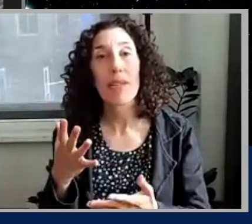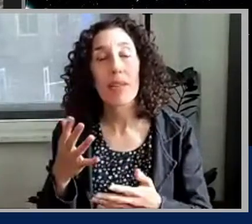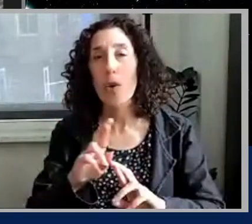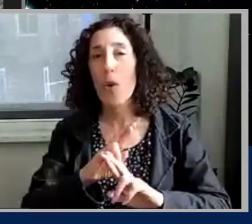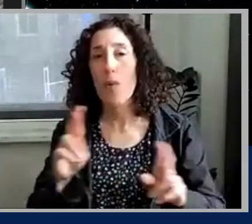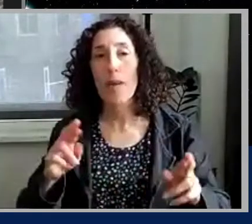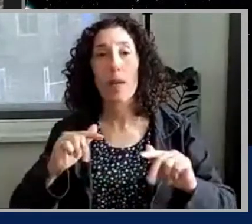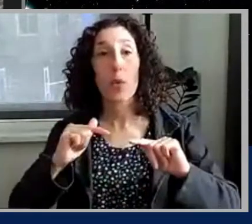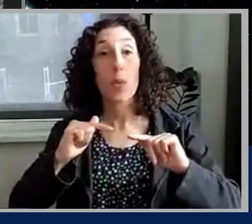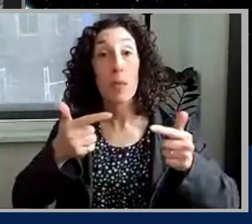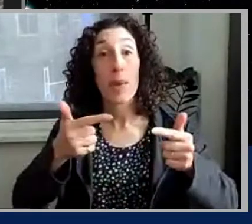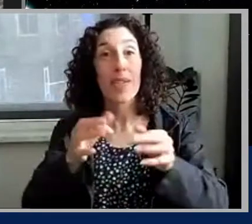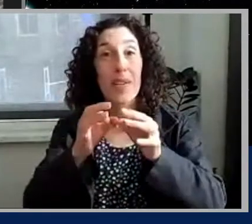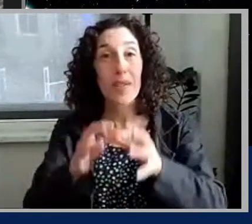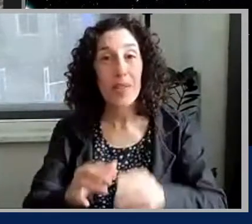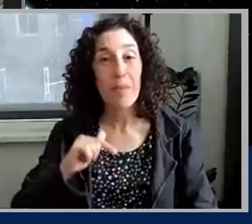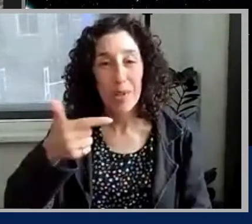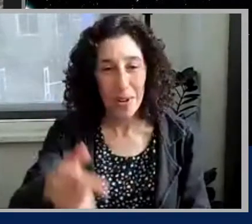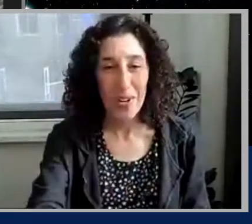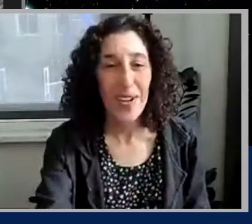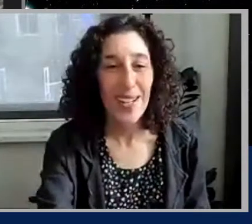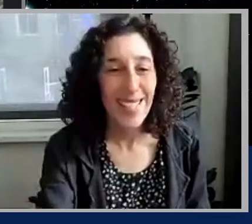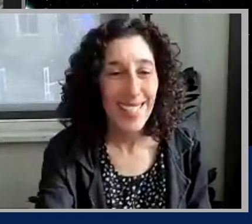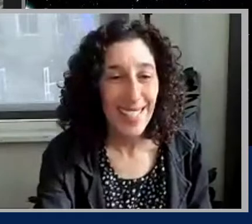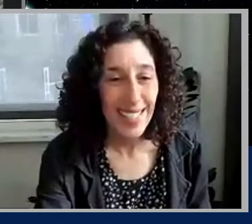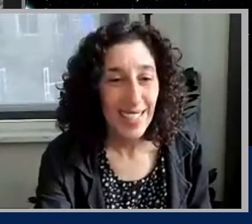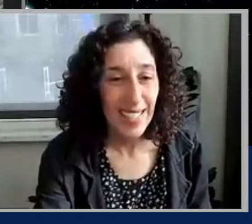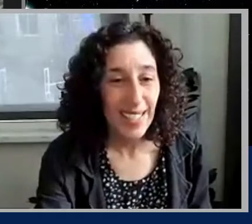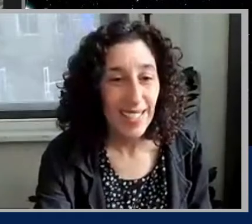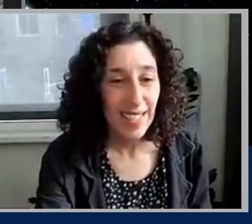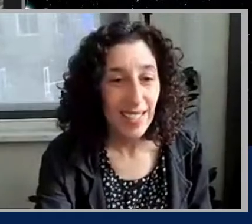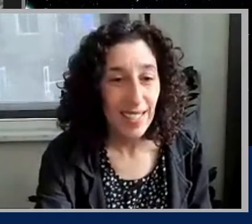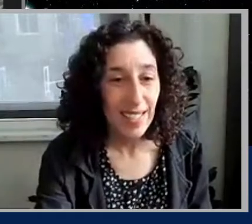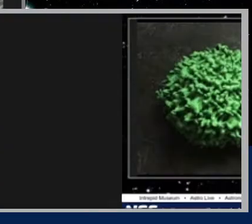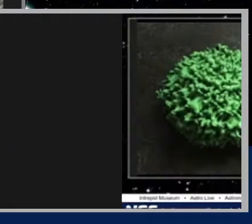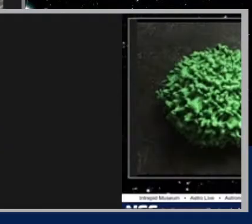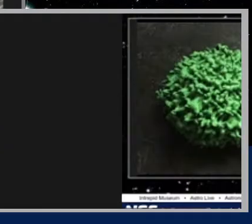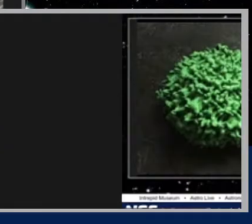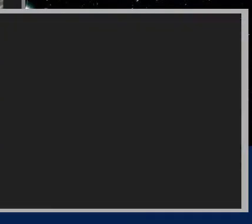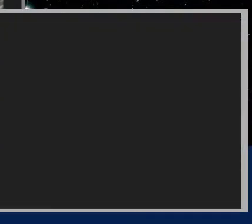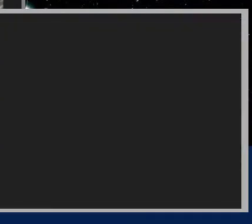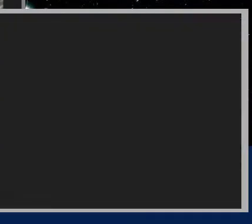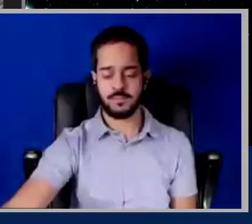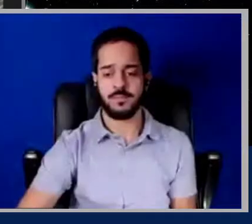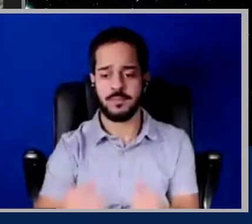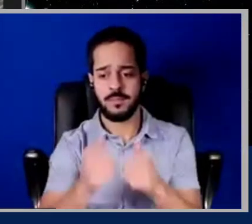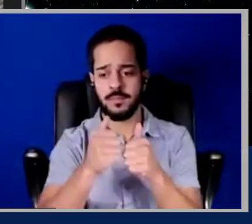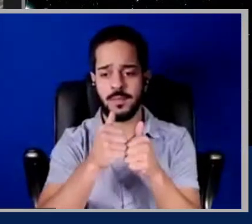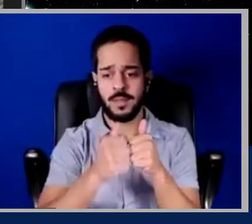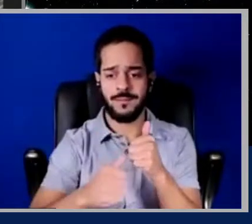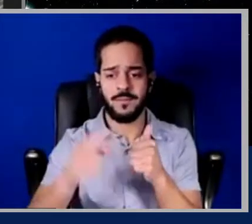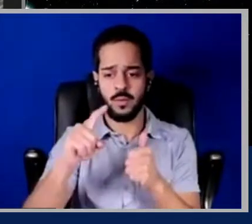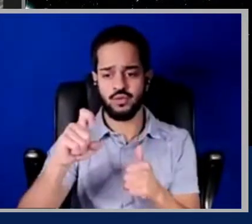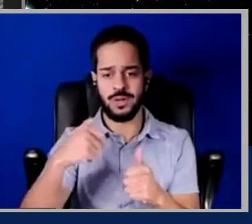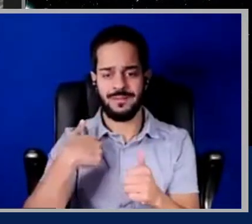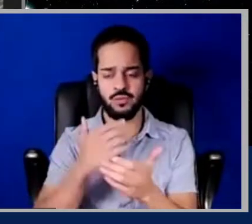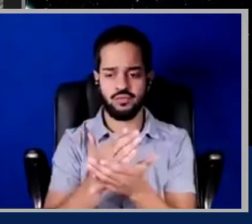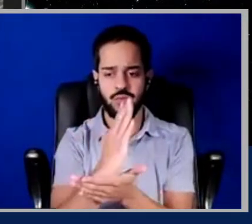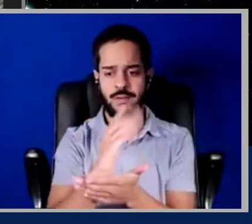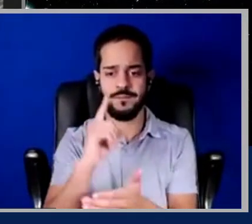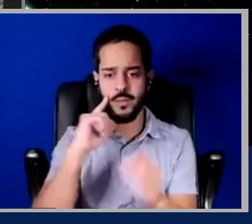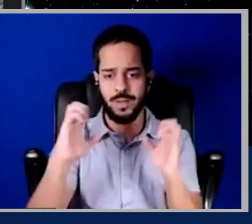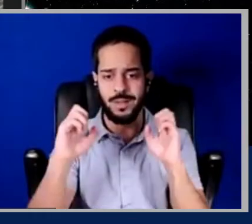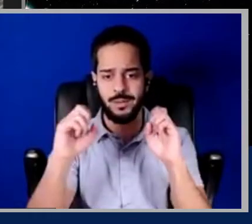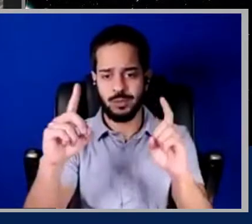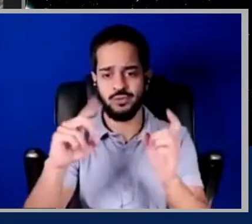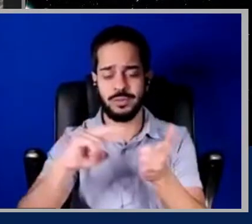struck me as a very powerful thing. Like, we should all have the right to education. And so to not be able to have